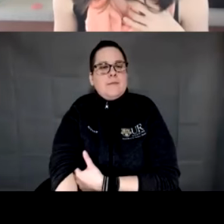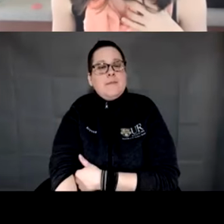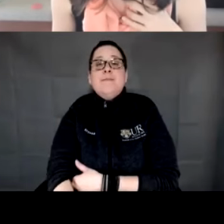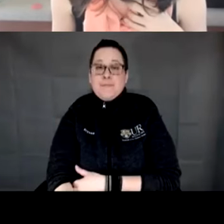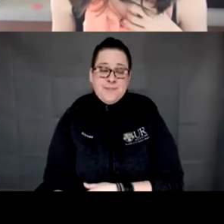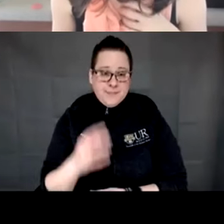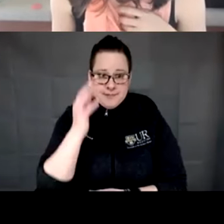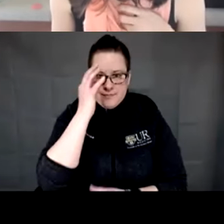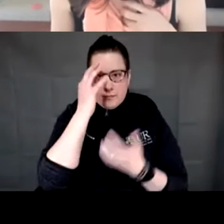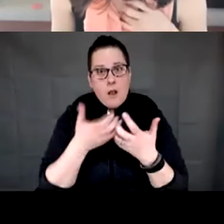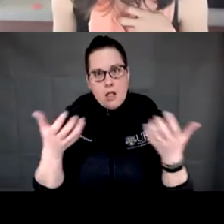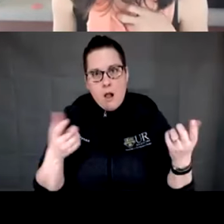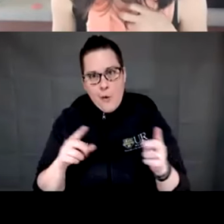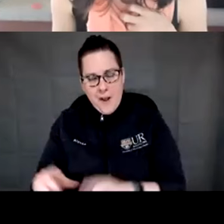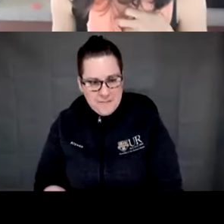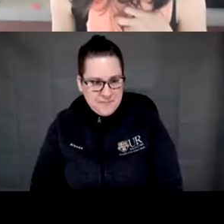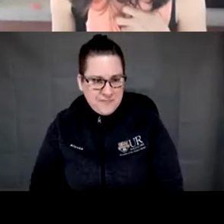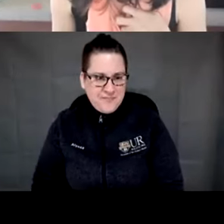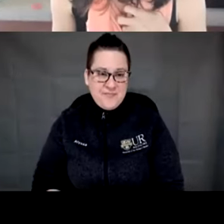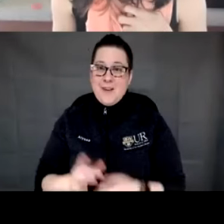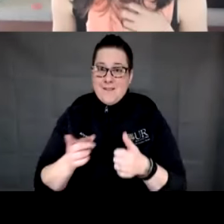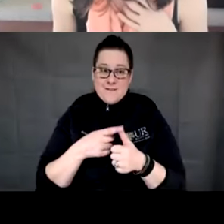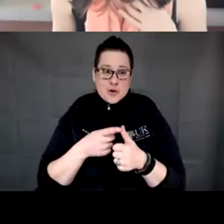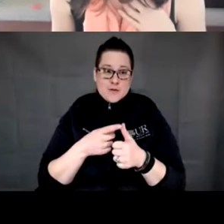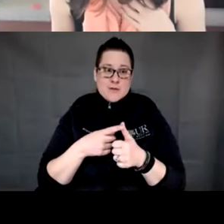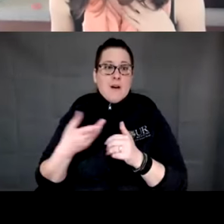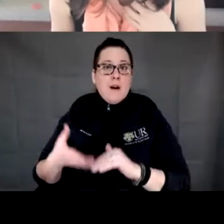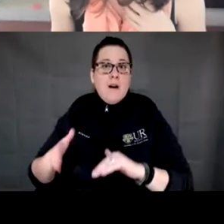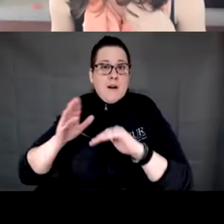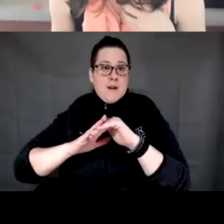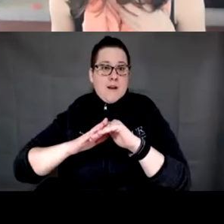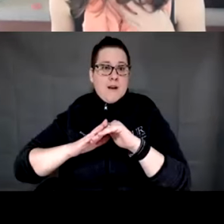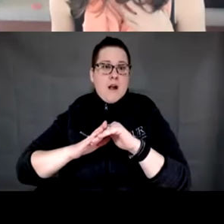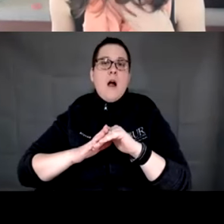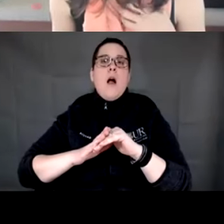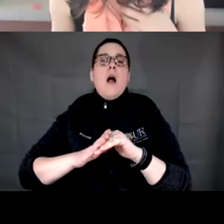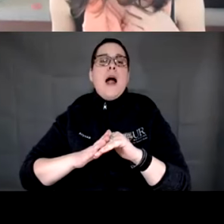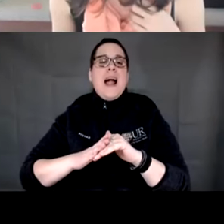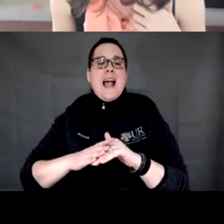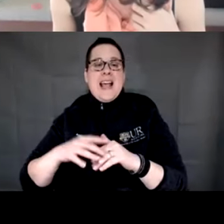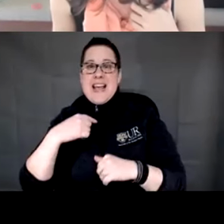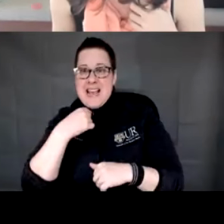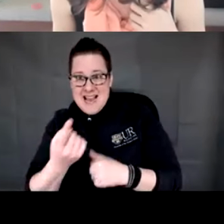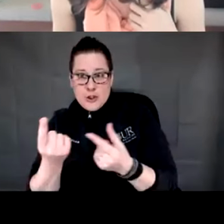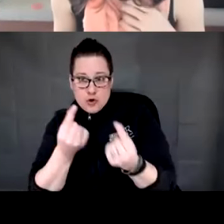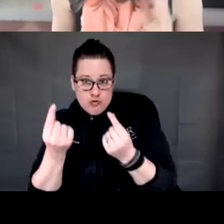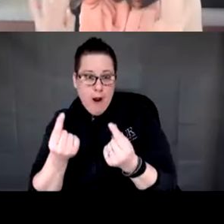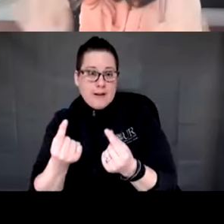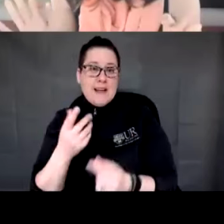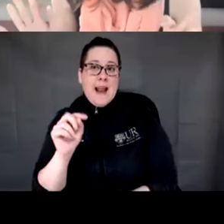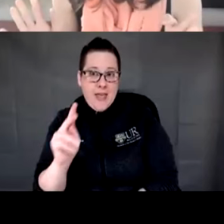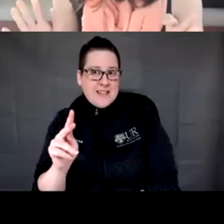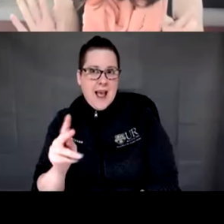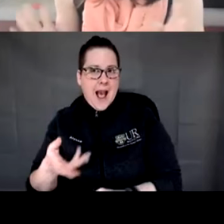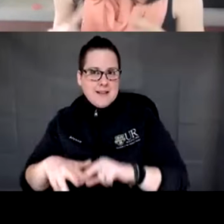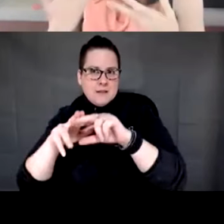Okay, so a lot is happening here. So the first thing is that there's an increase in the contribution of instructed and task movements as training unfolds.